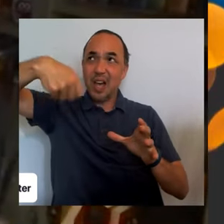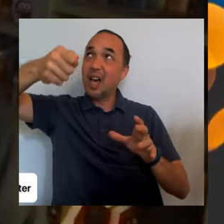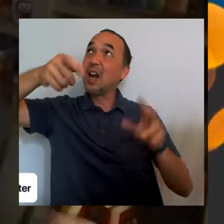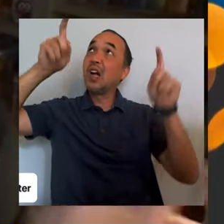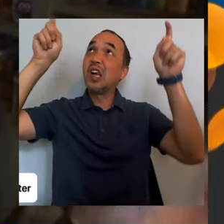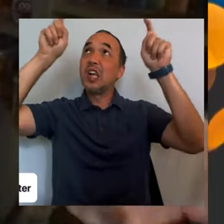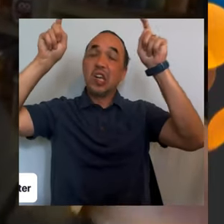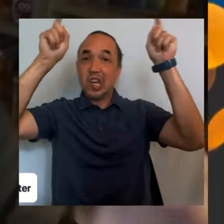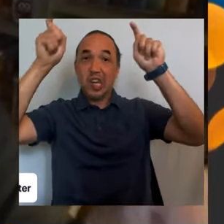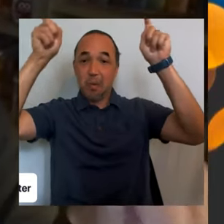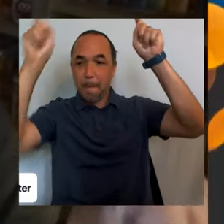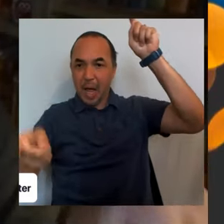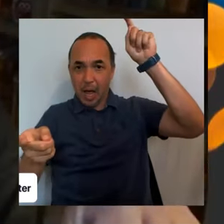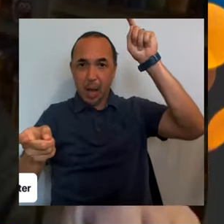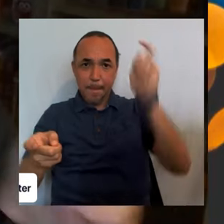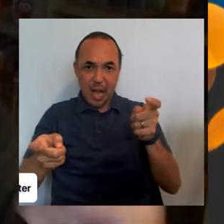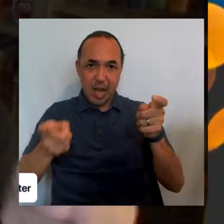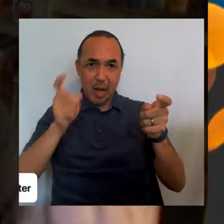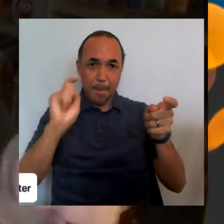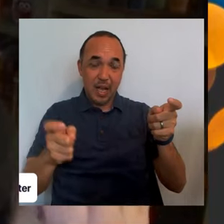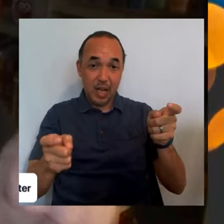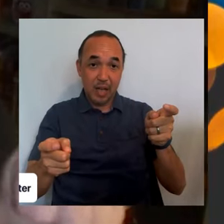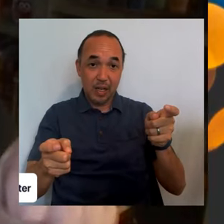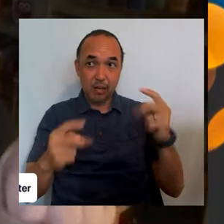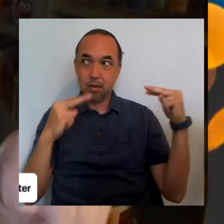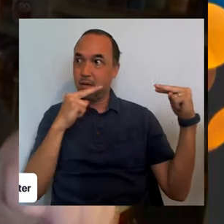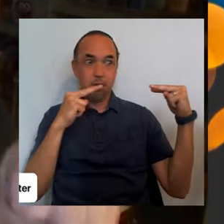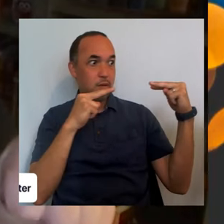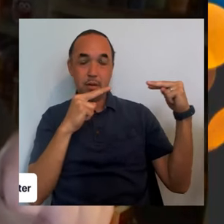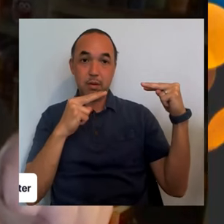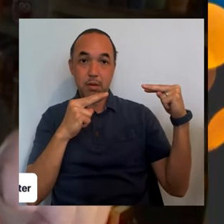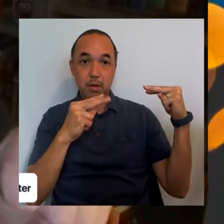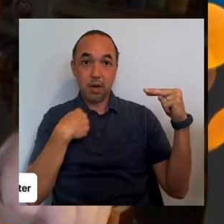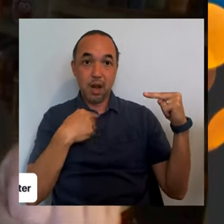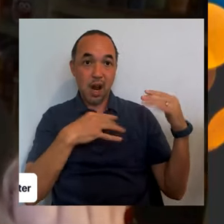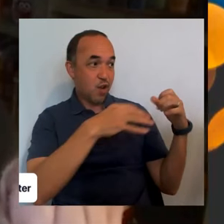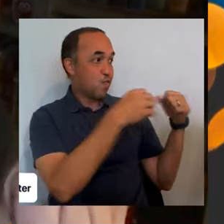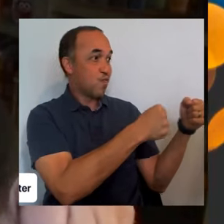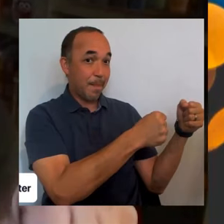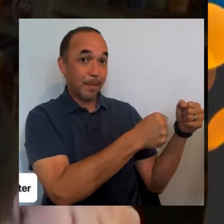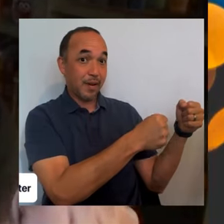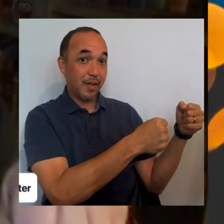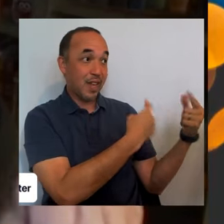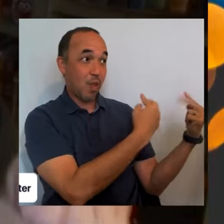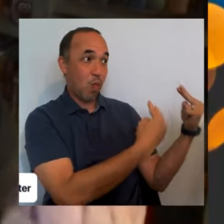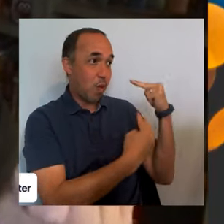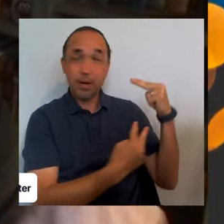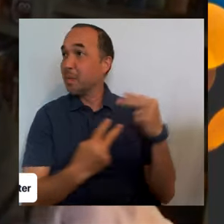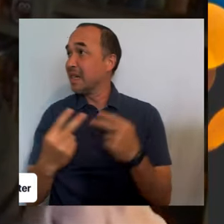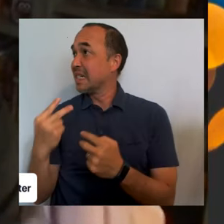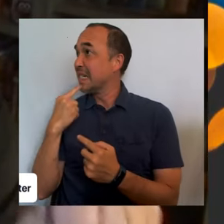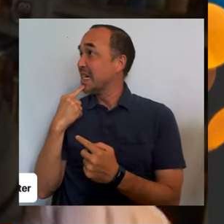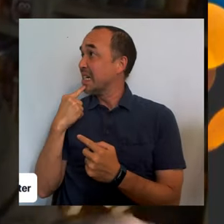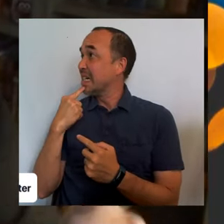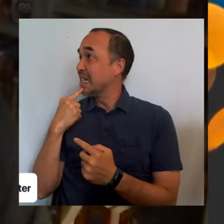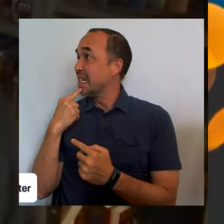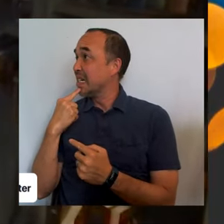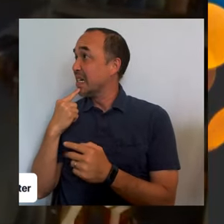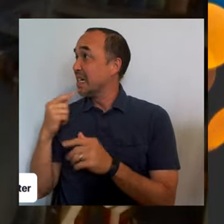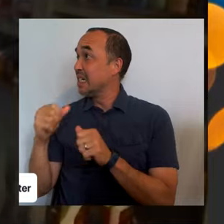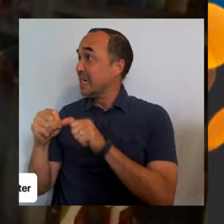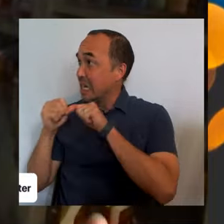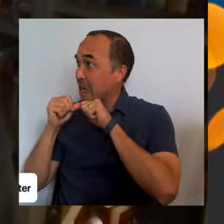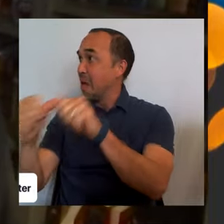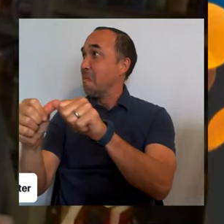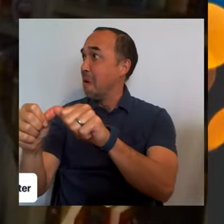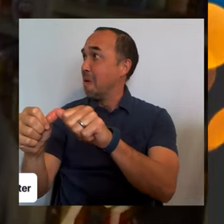at each other, and I actually grabbed him, and he looked back at me and screamed, just to keep going.